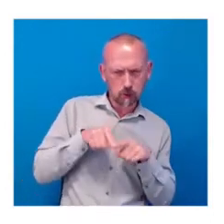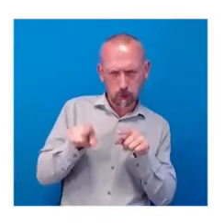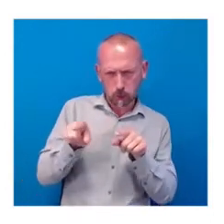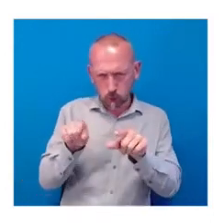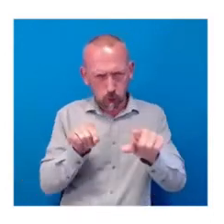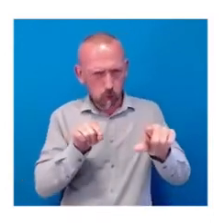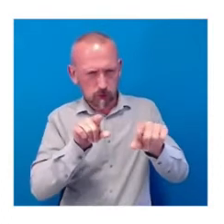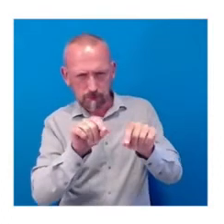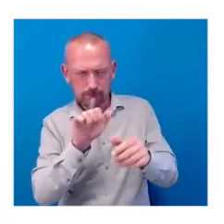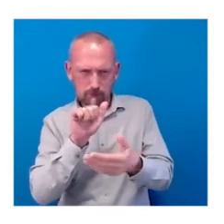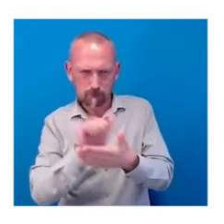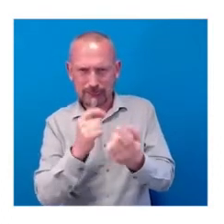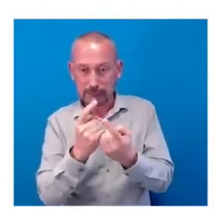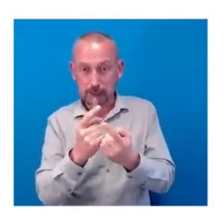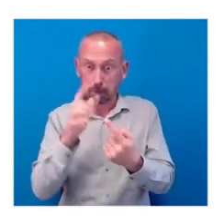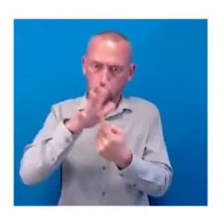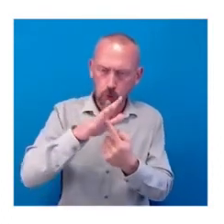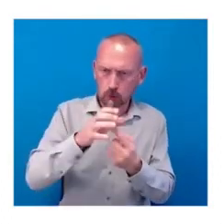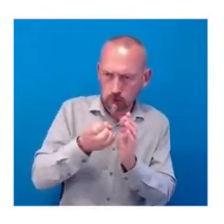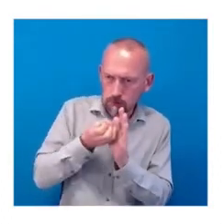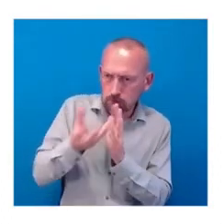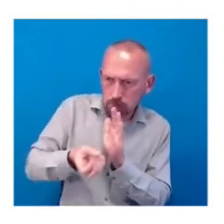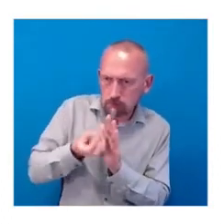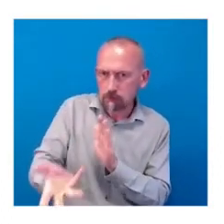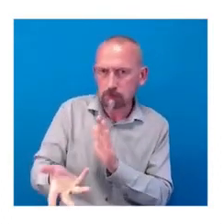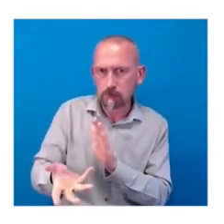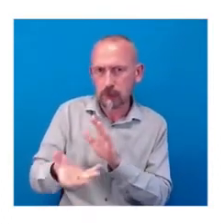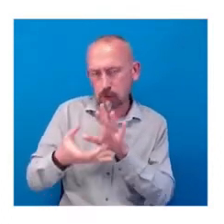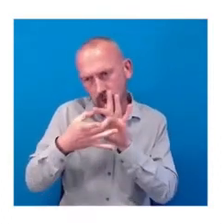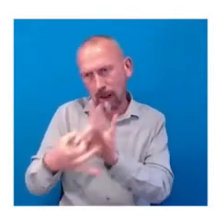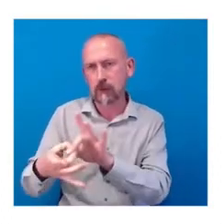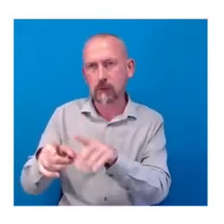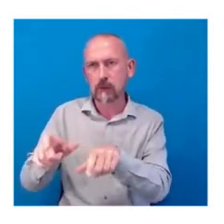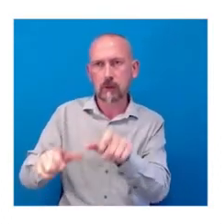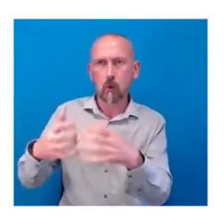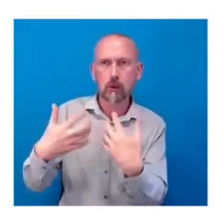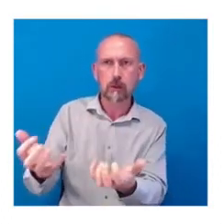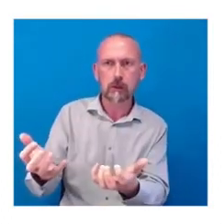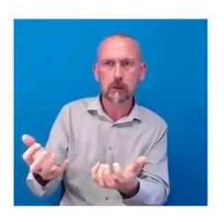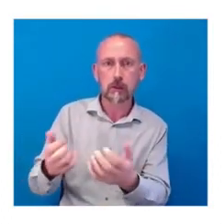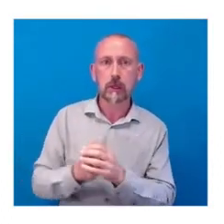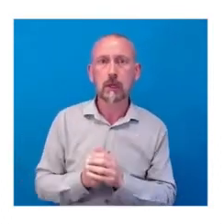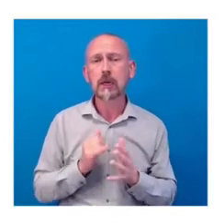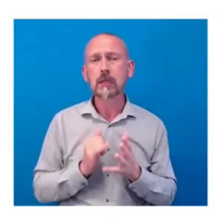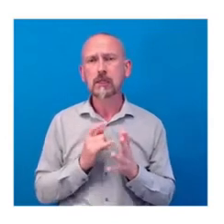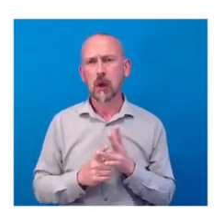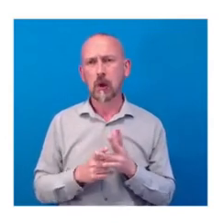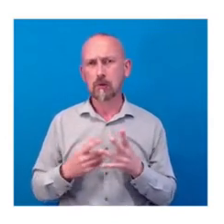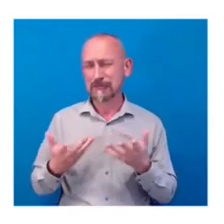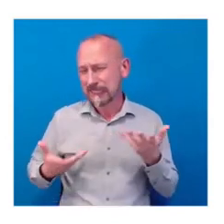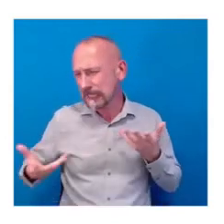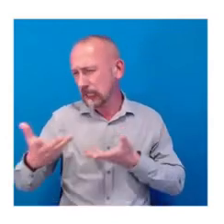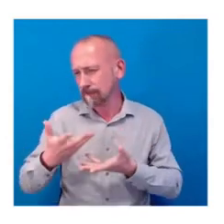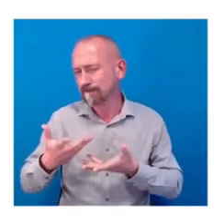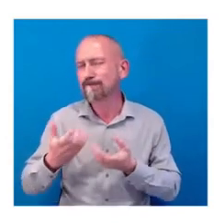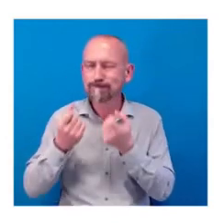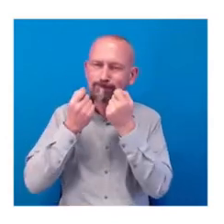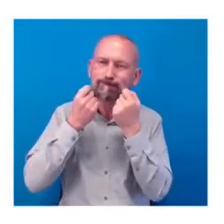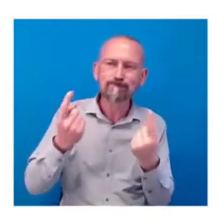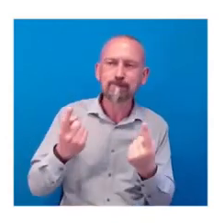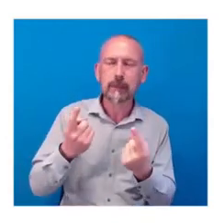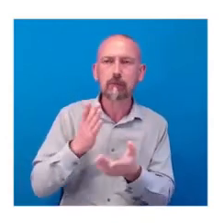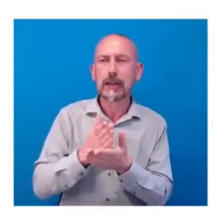has reinforced that the visual information that's relevant for the AD audience isn't limited to the plot of a program. AD users deserve the